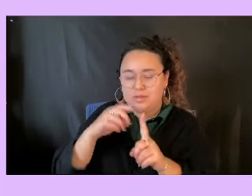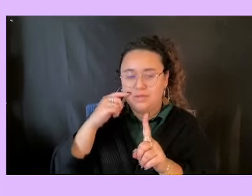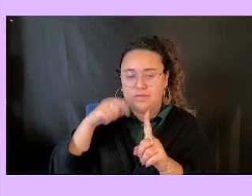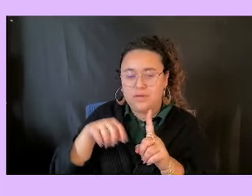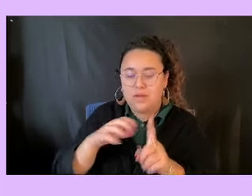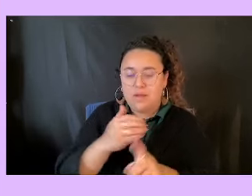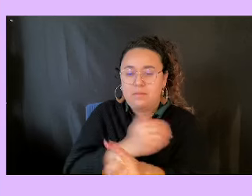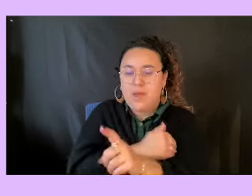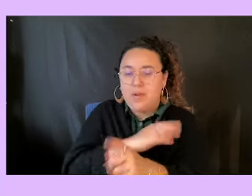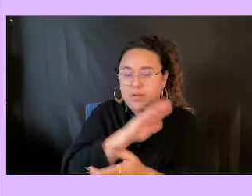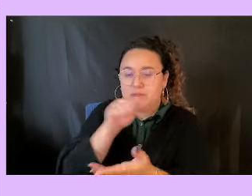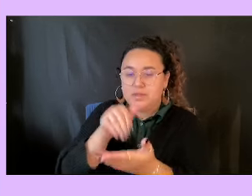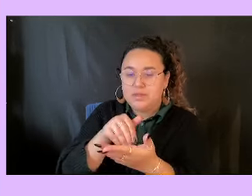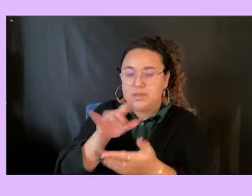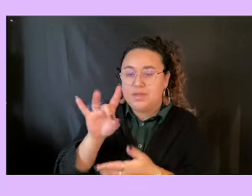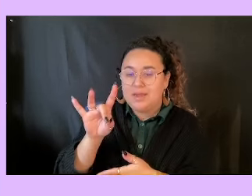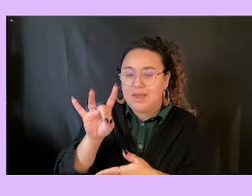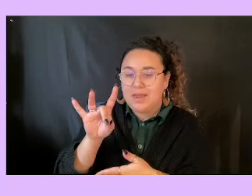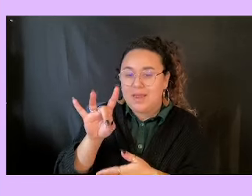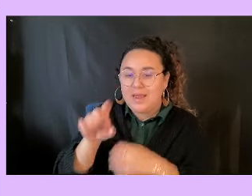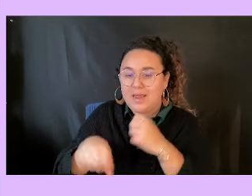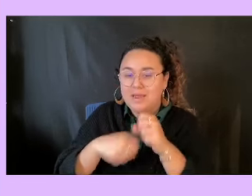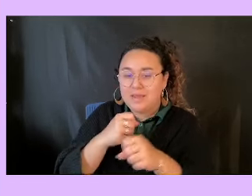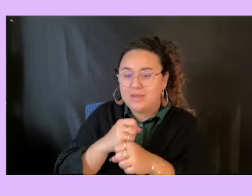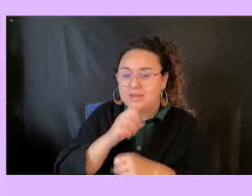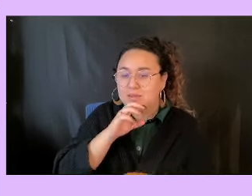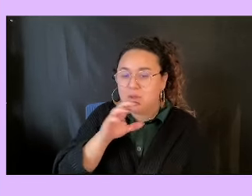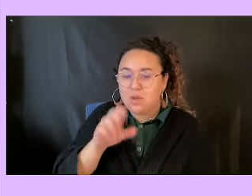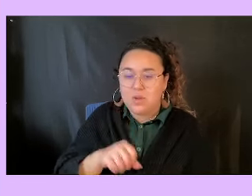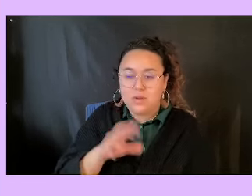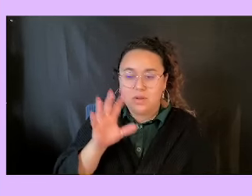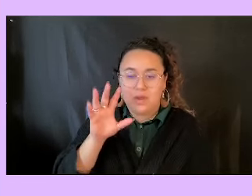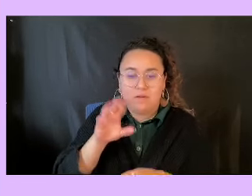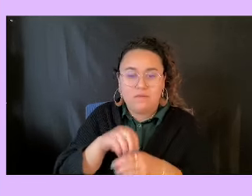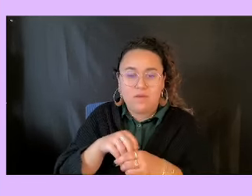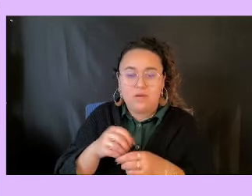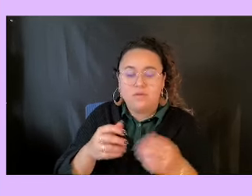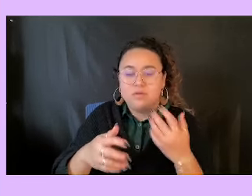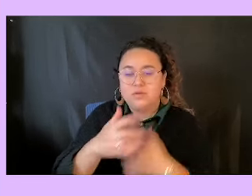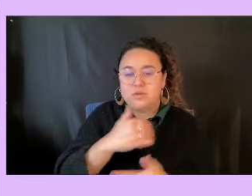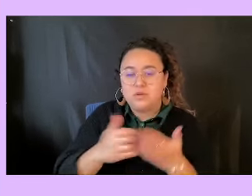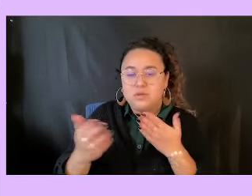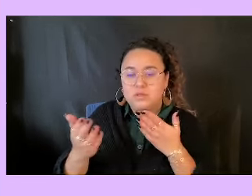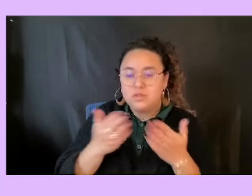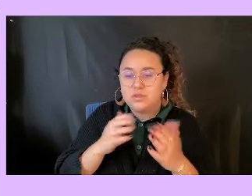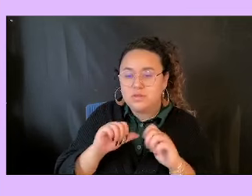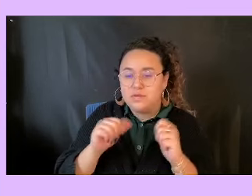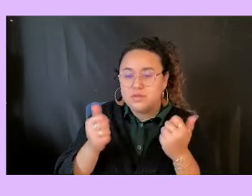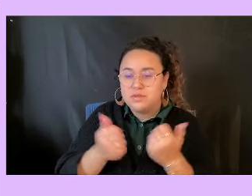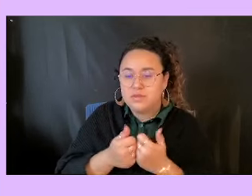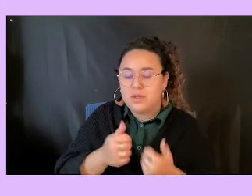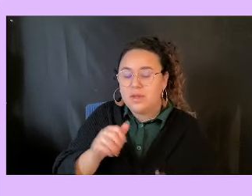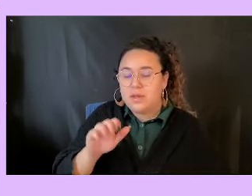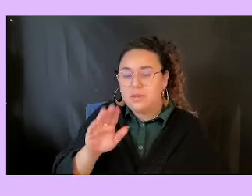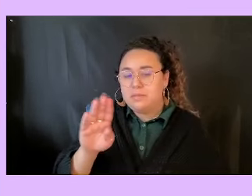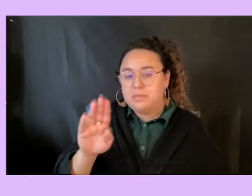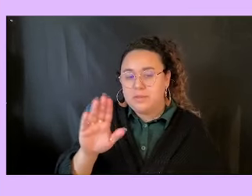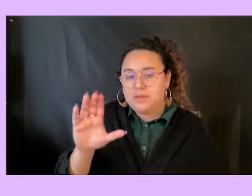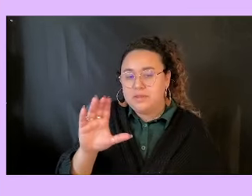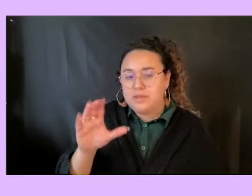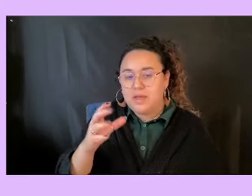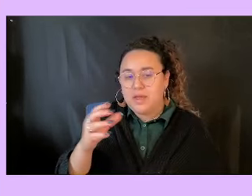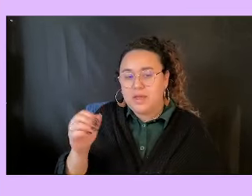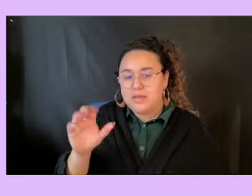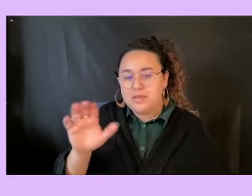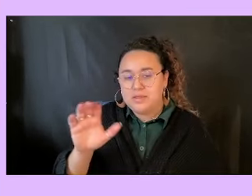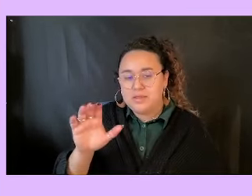8 years old this year. It's part of a social service agency, BCNC, in partnership with a community college, Bunker Hill Community